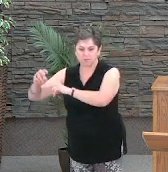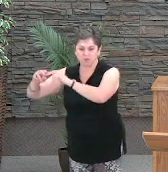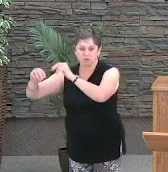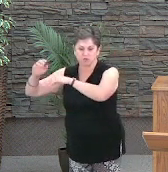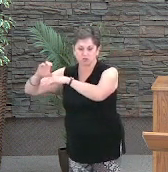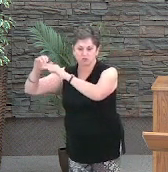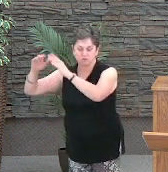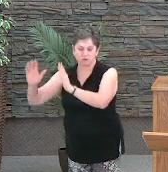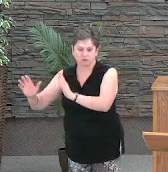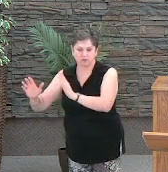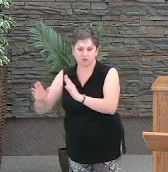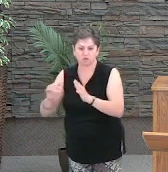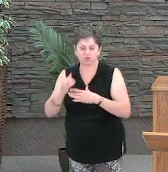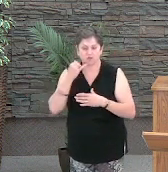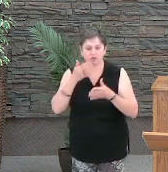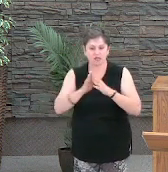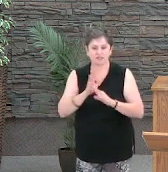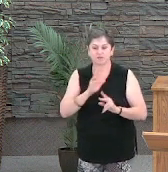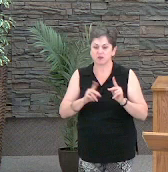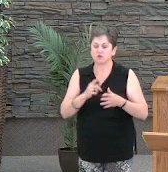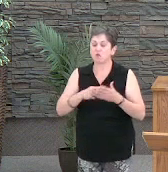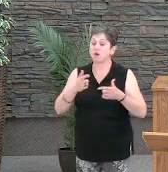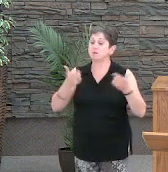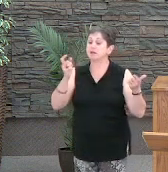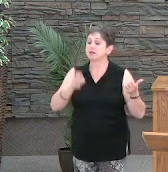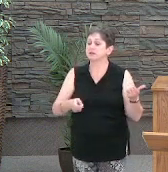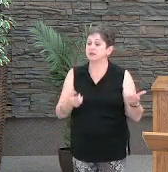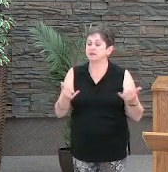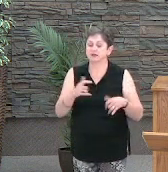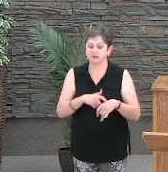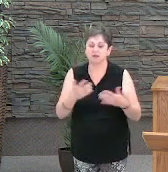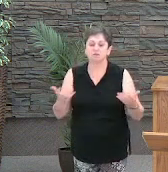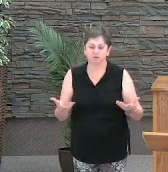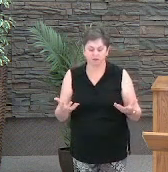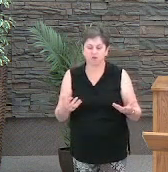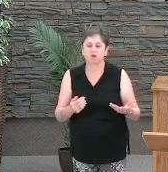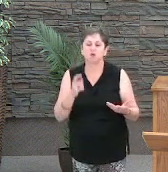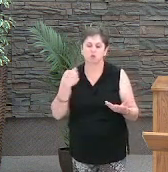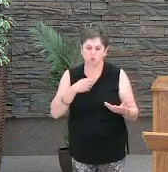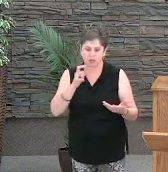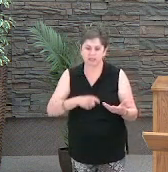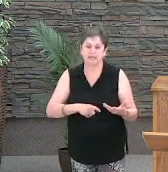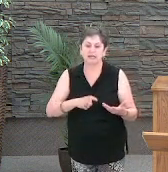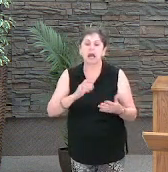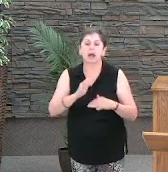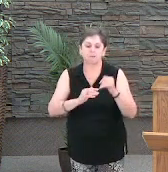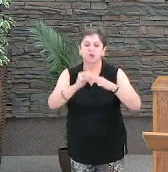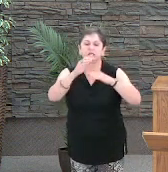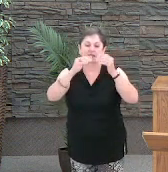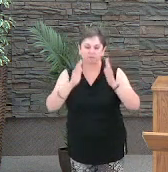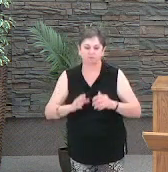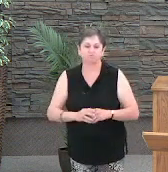building. Which, if you'd asked our people what our biggest need was in this time, they would have told you, we need a building.